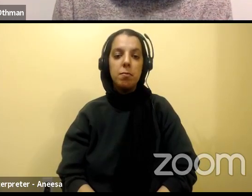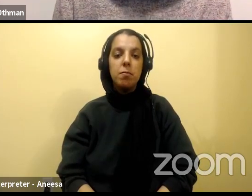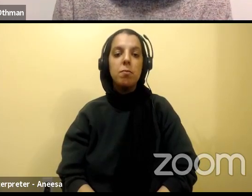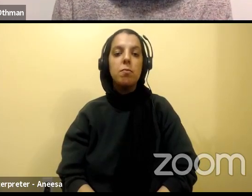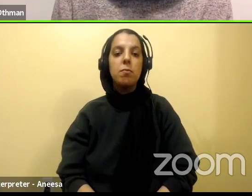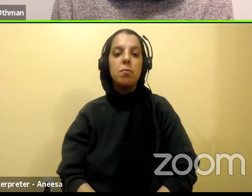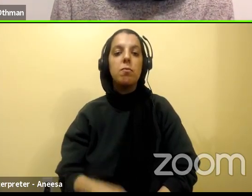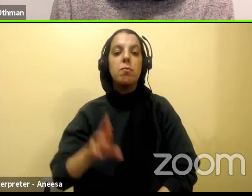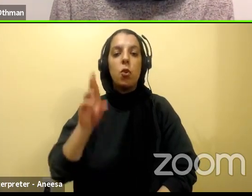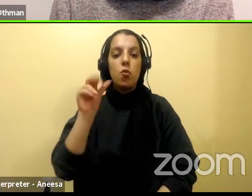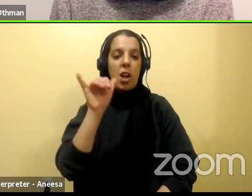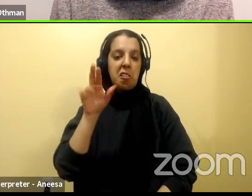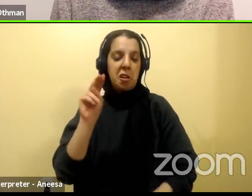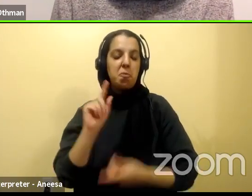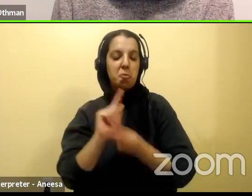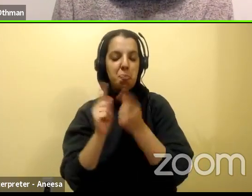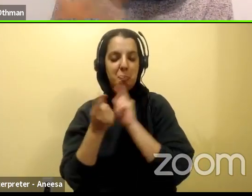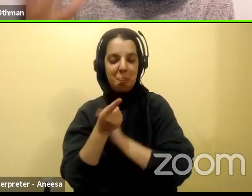So